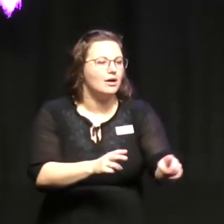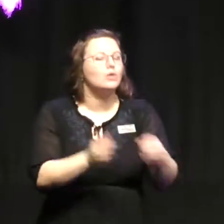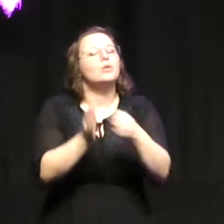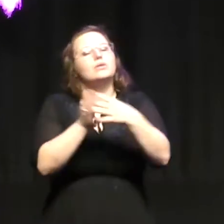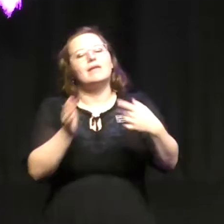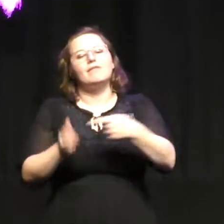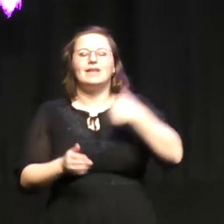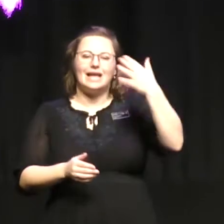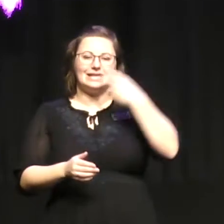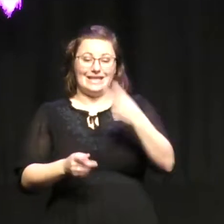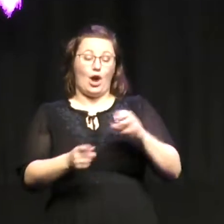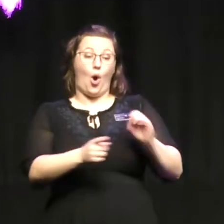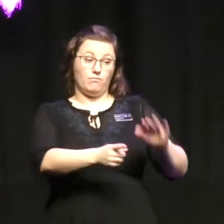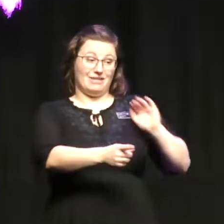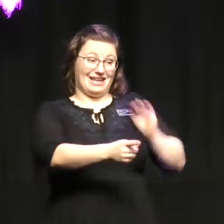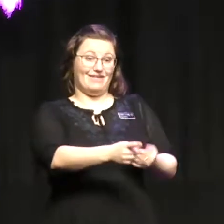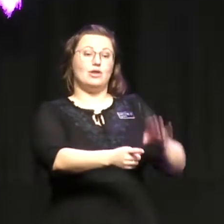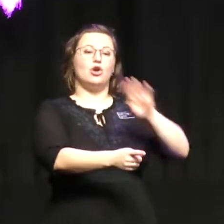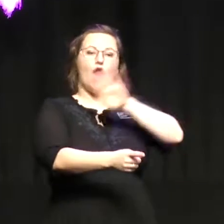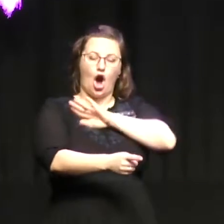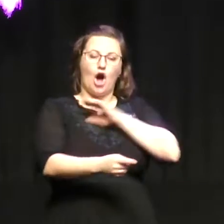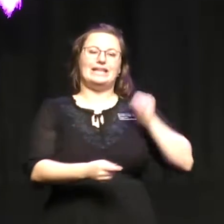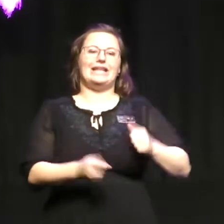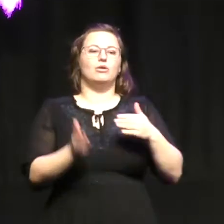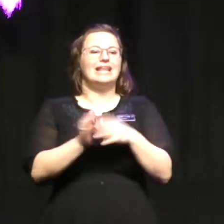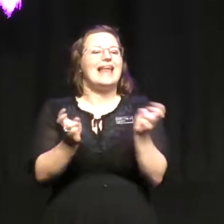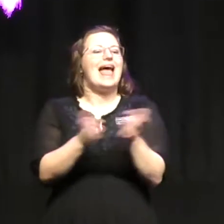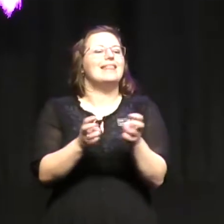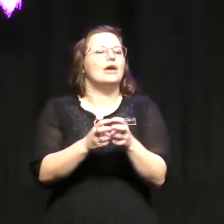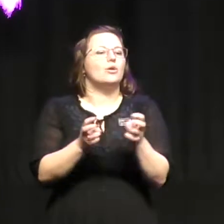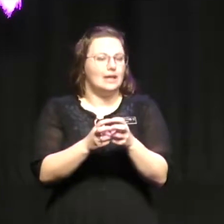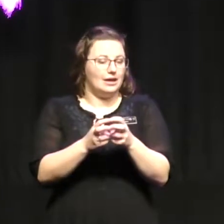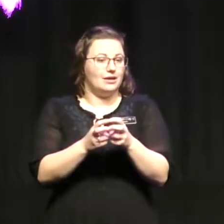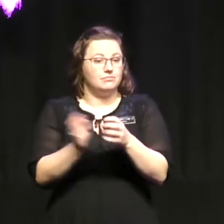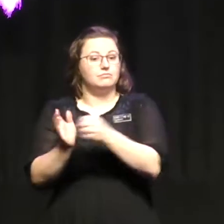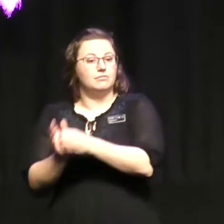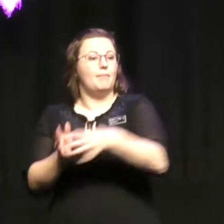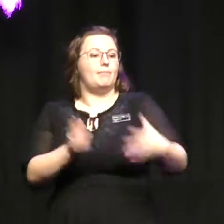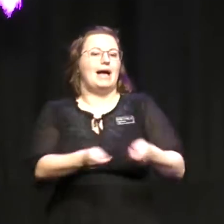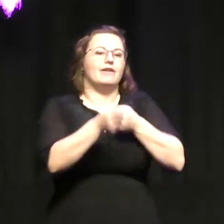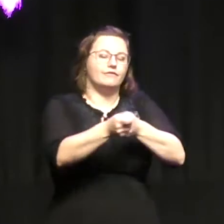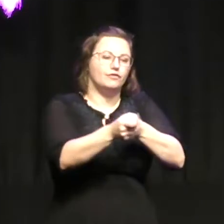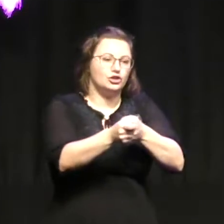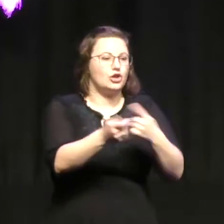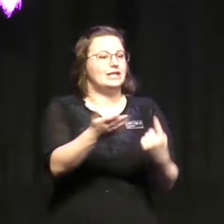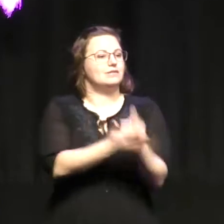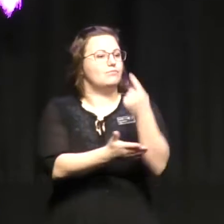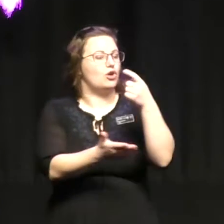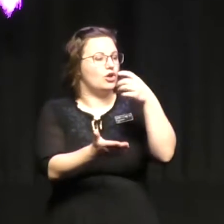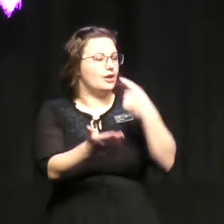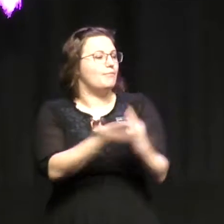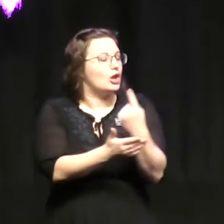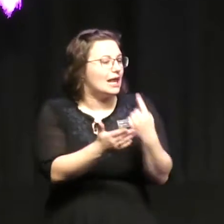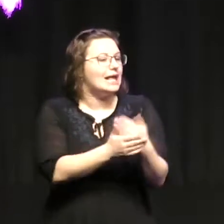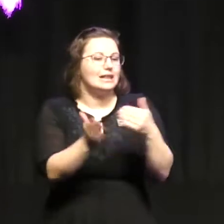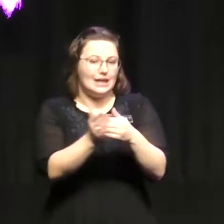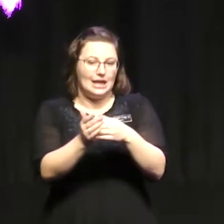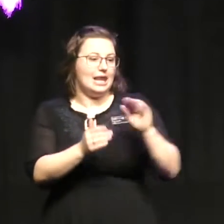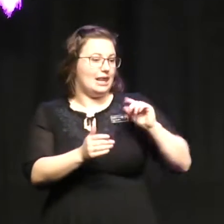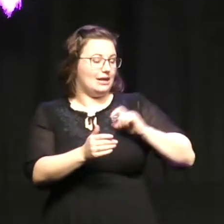see that when women have access to energy, it generates livelihood opportunities, but also